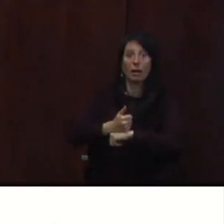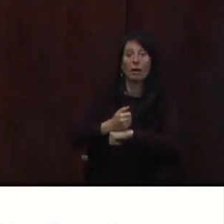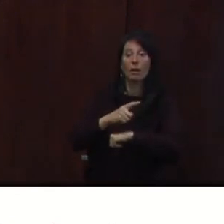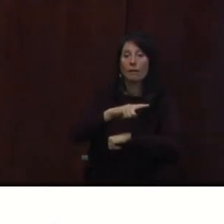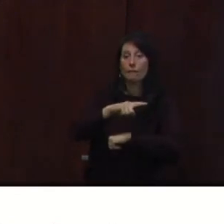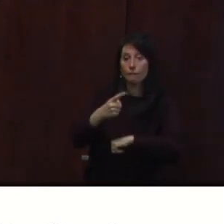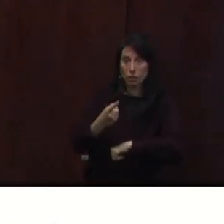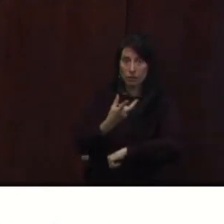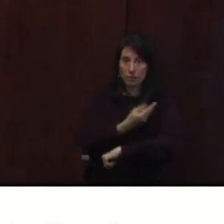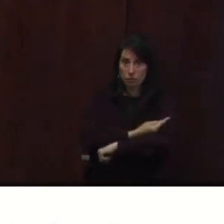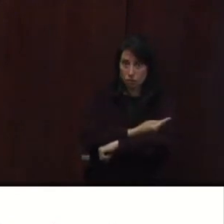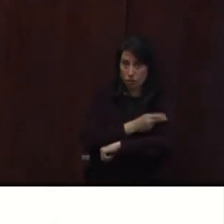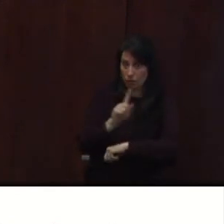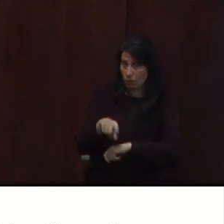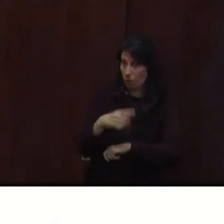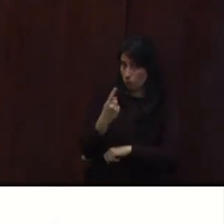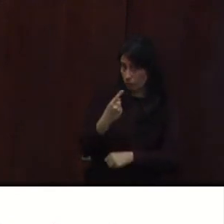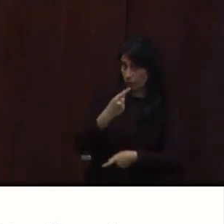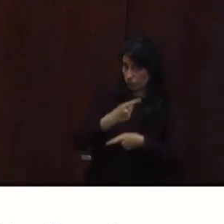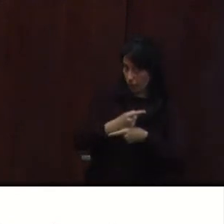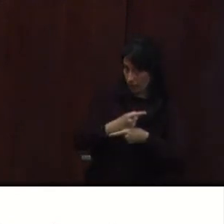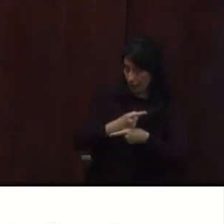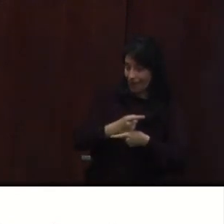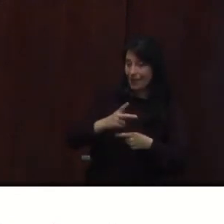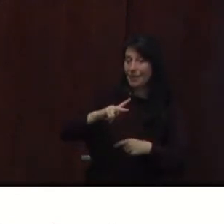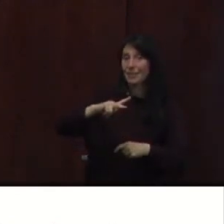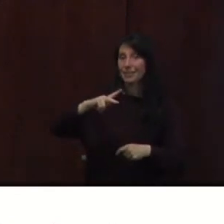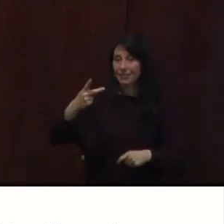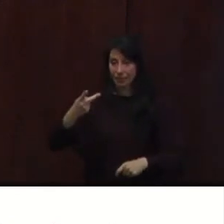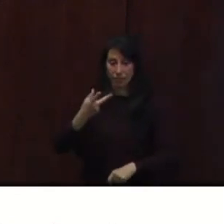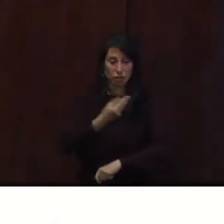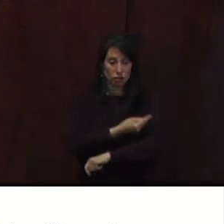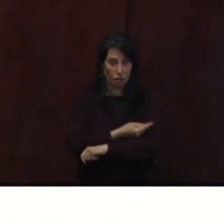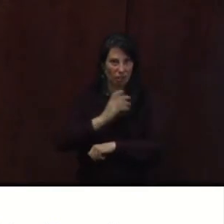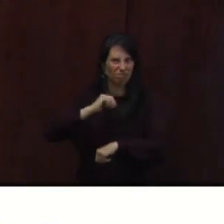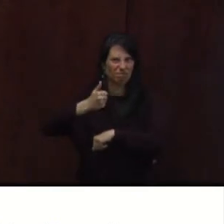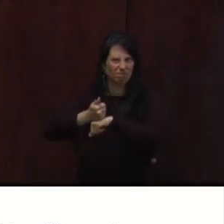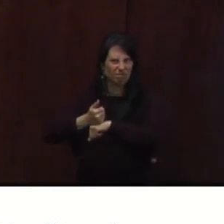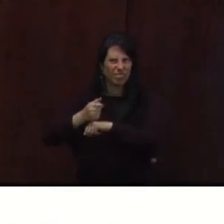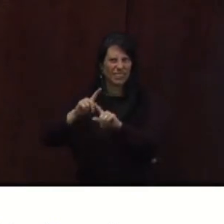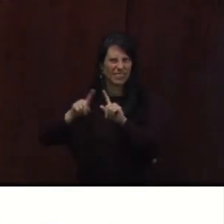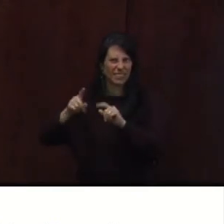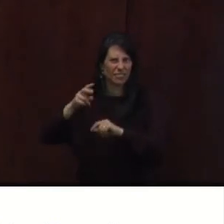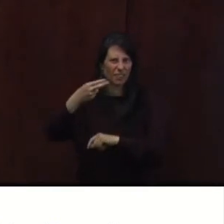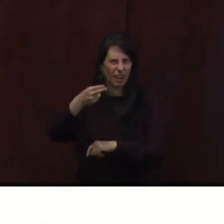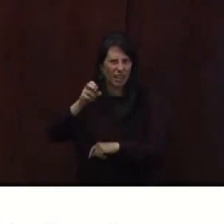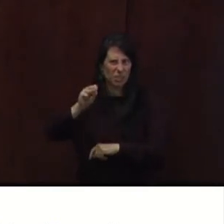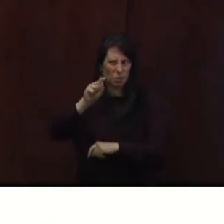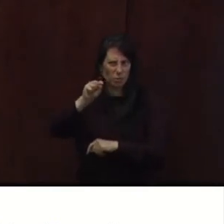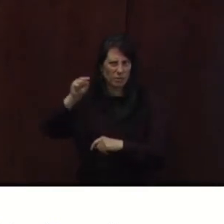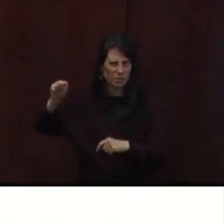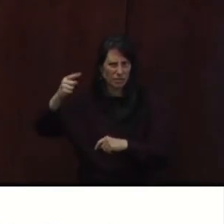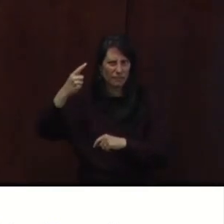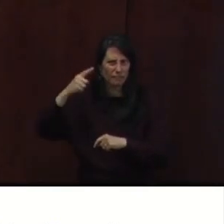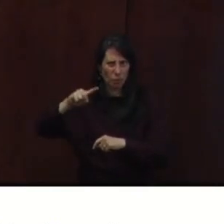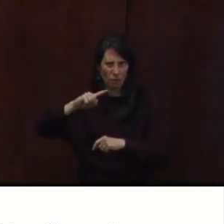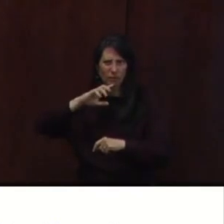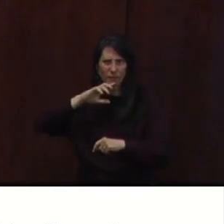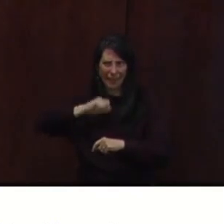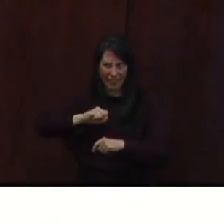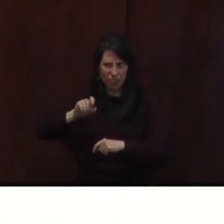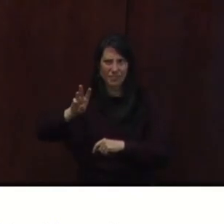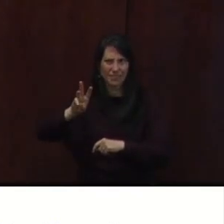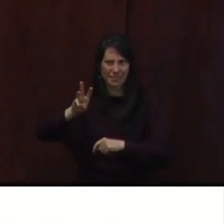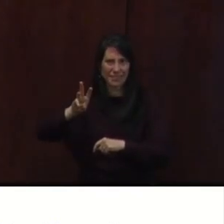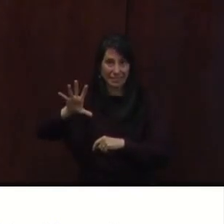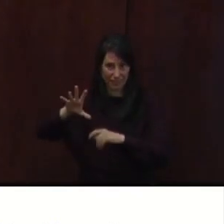shots, first vaccines, and we're going to open up a high school site as a drive-through location for people 75 or older, now 65